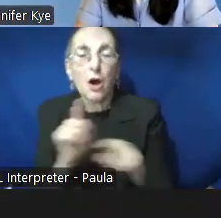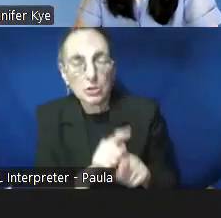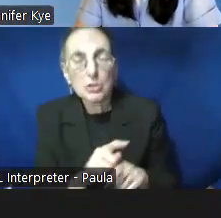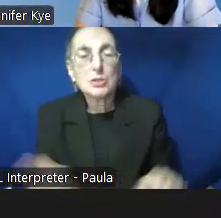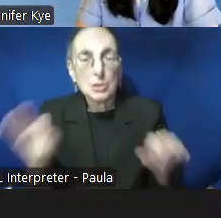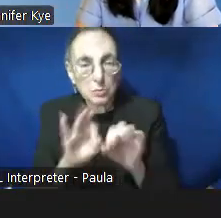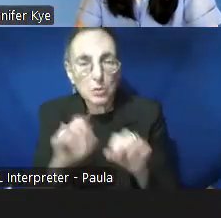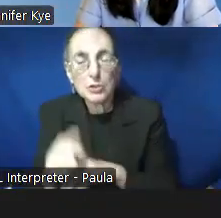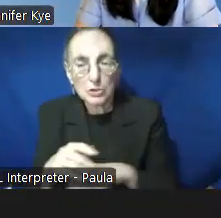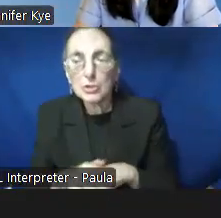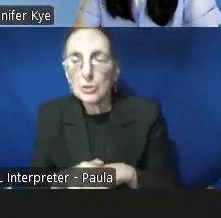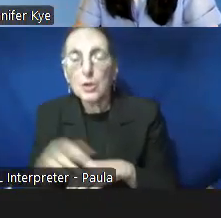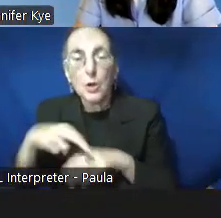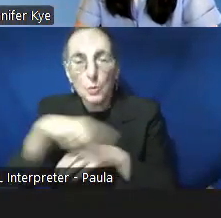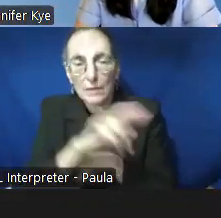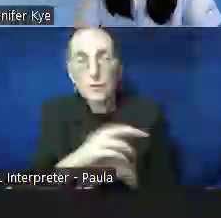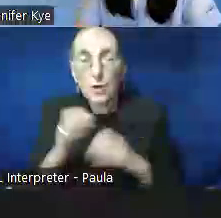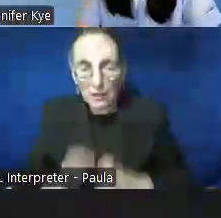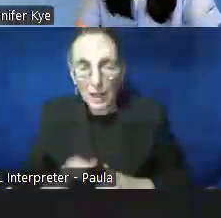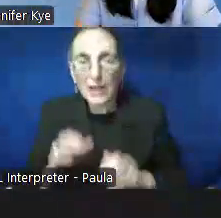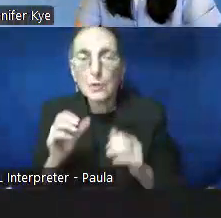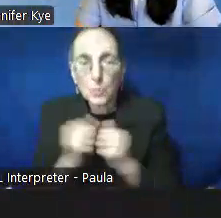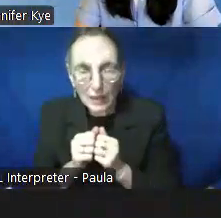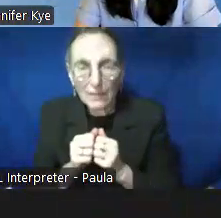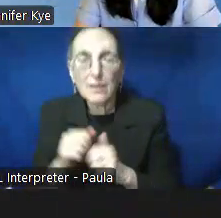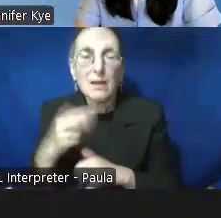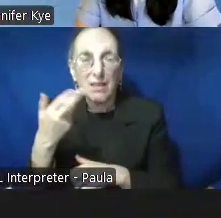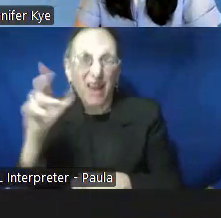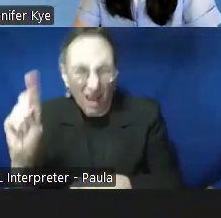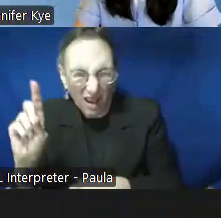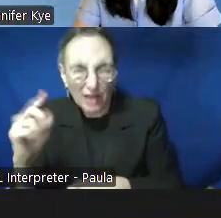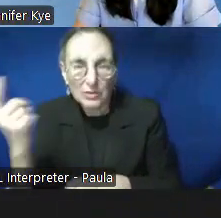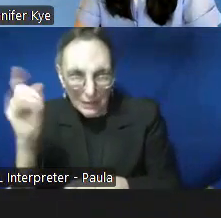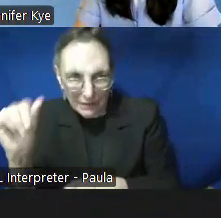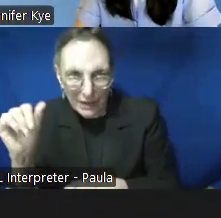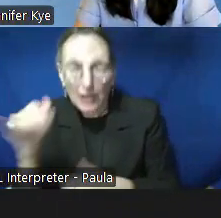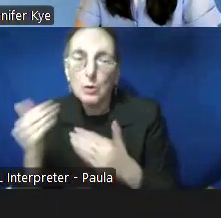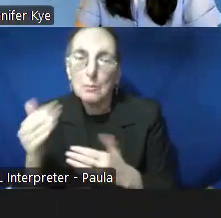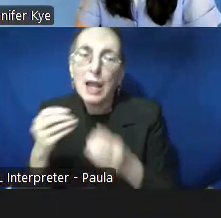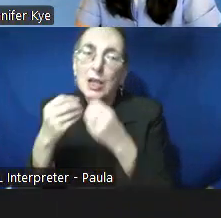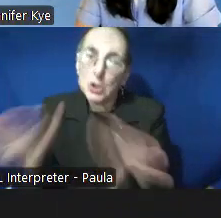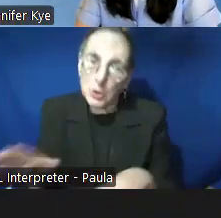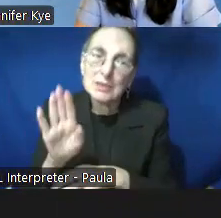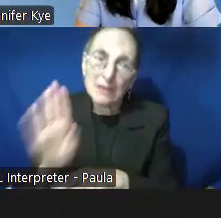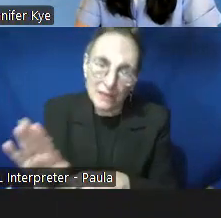who might lose their housing and their subsidy. So for example, clients with